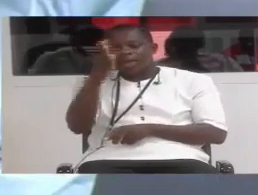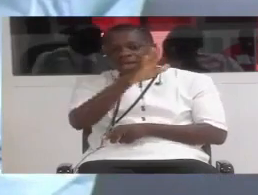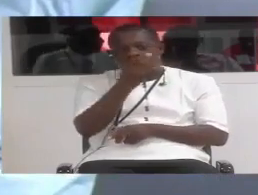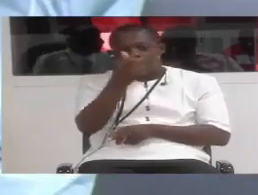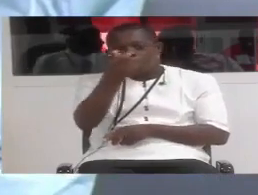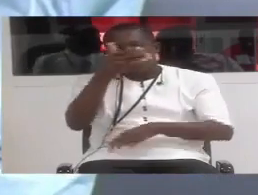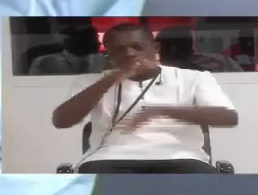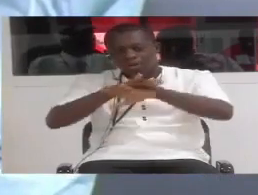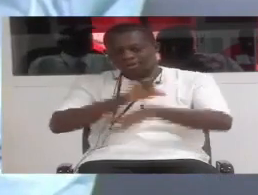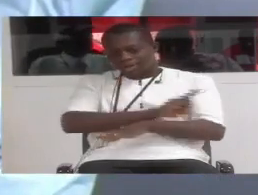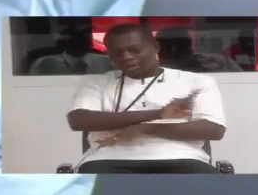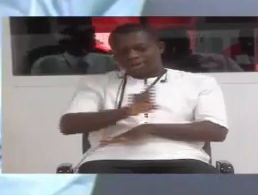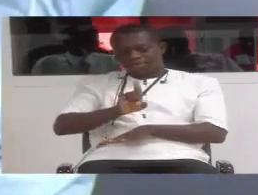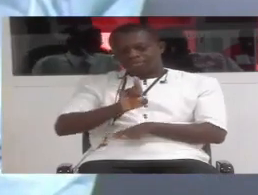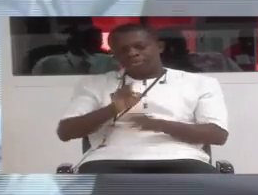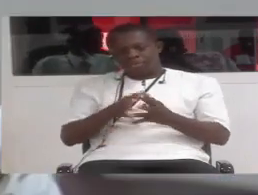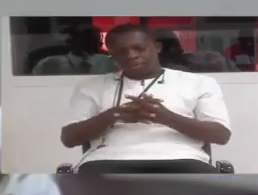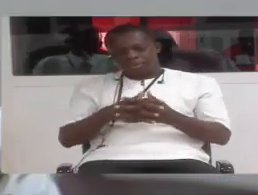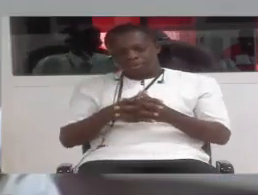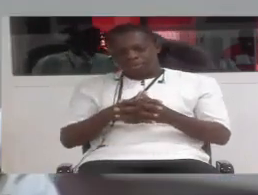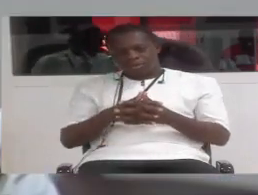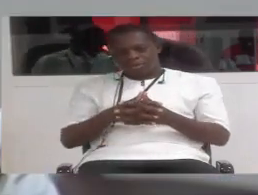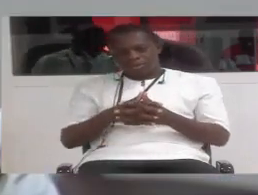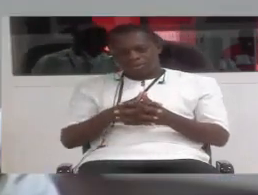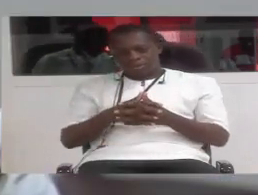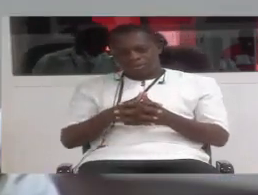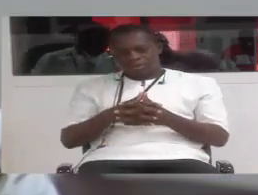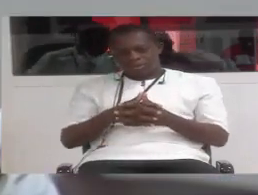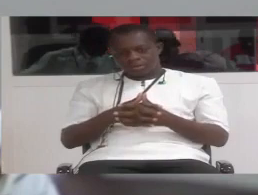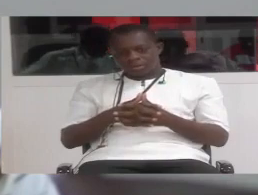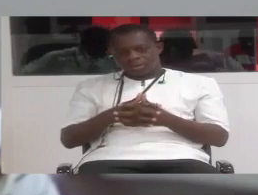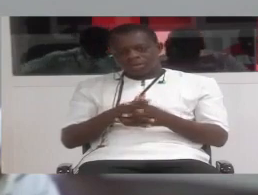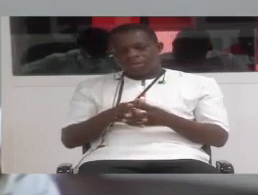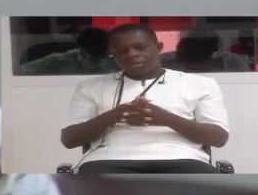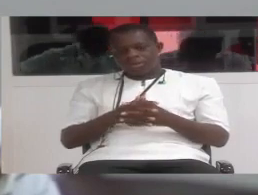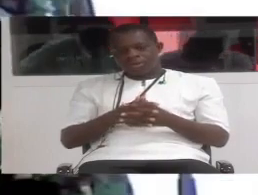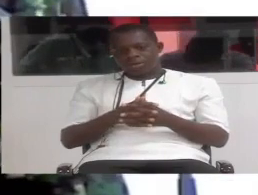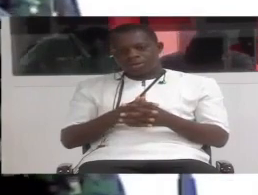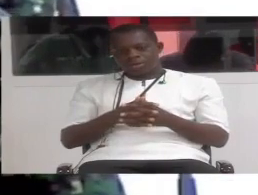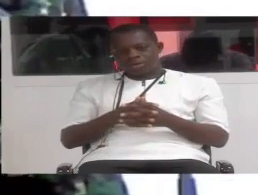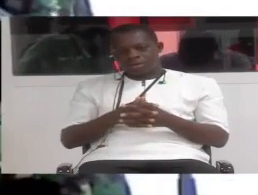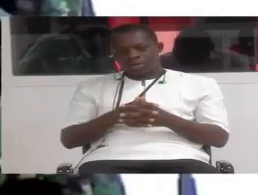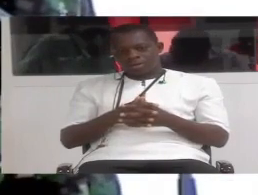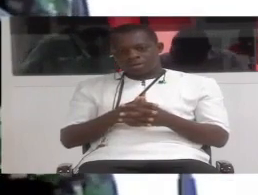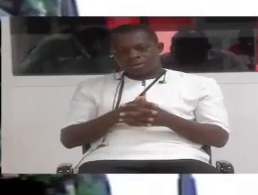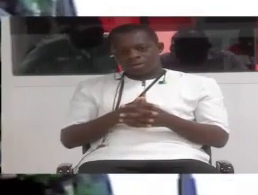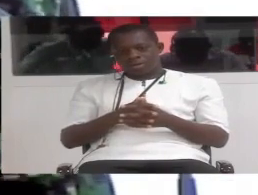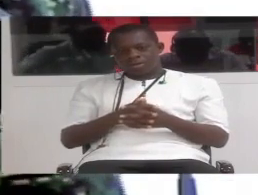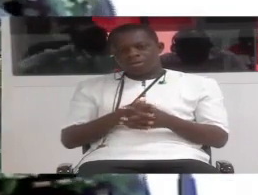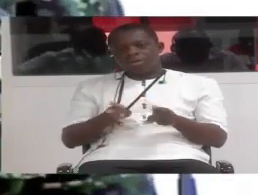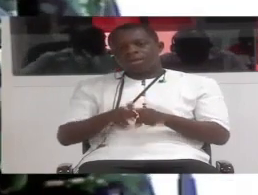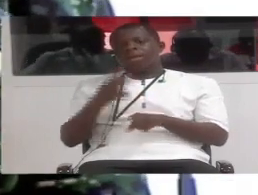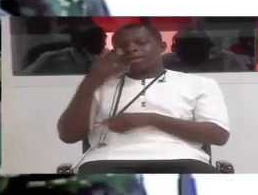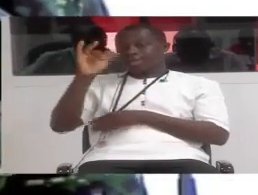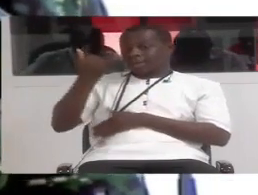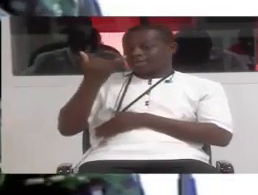ndax fekkon ngeen xaliss ki sen loxo wala ci sen bagage. Waaw fofu jël na ma fekkon na fekke won na leen